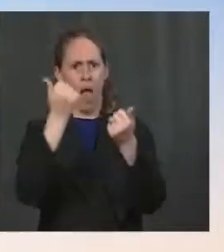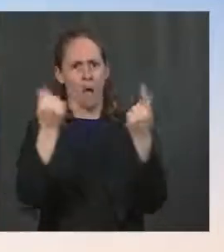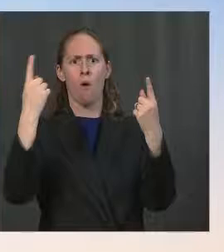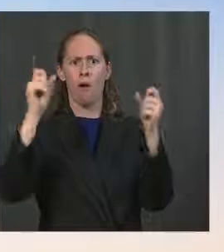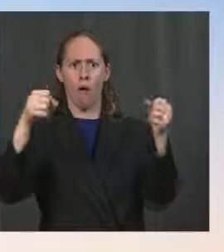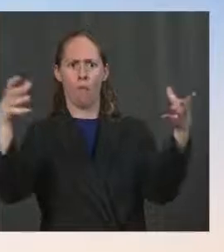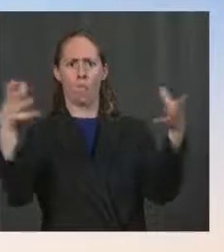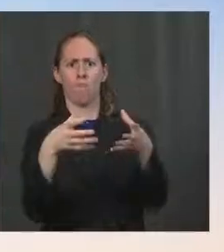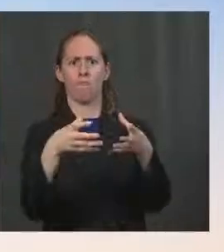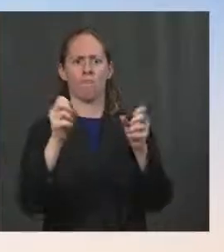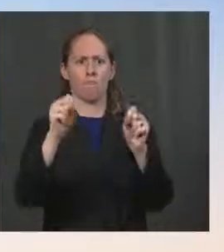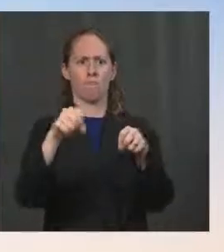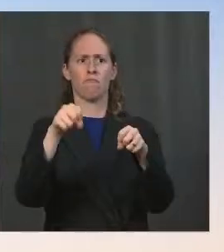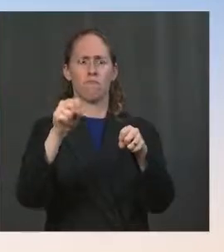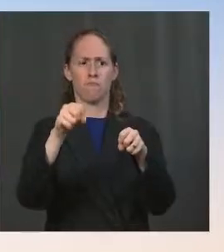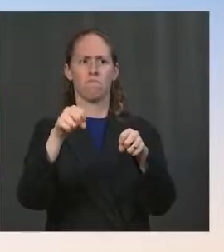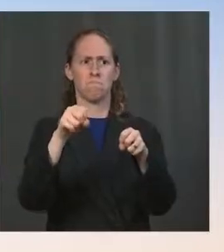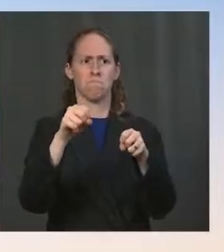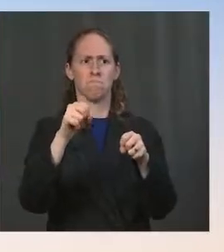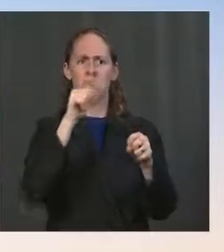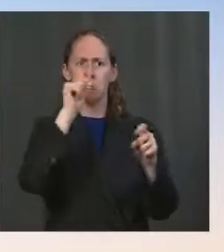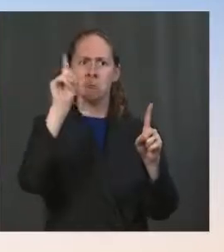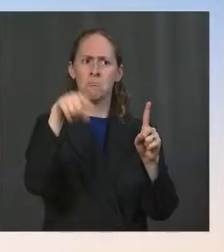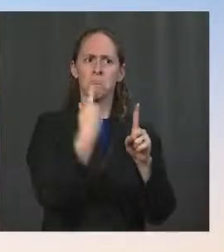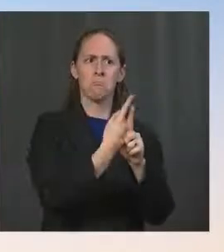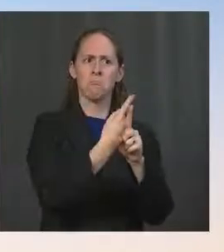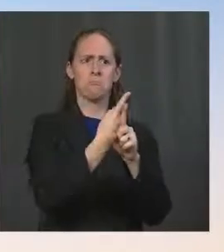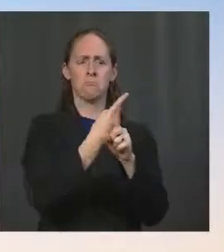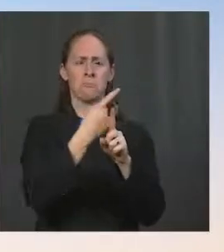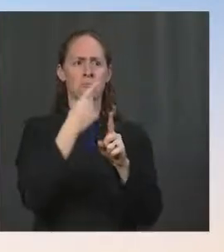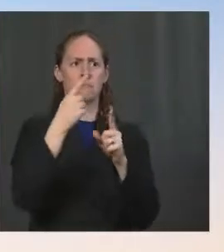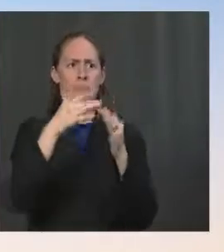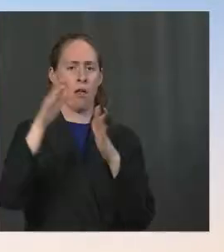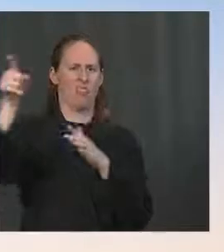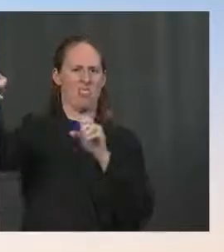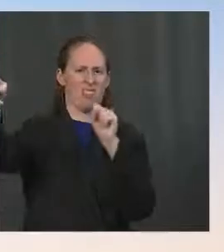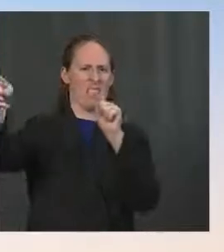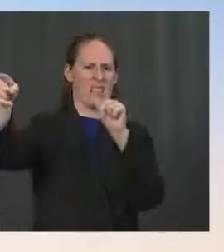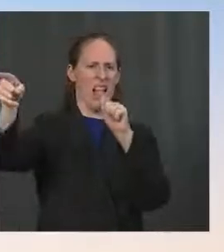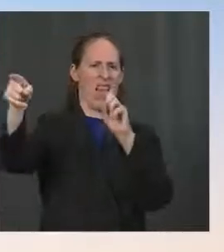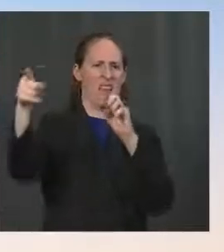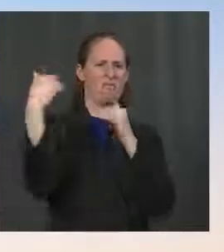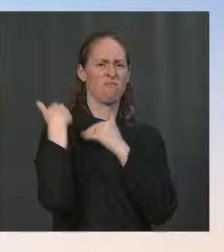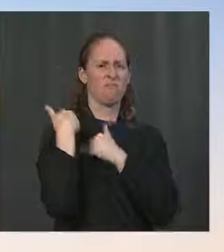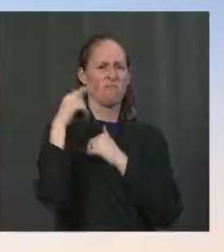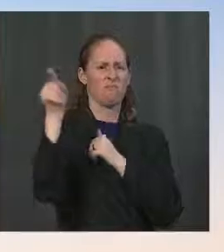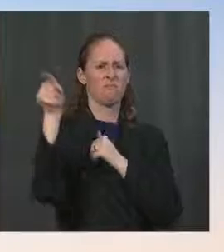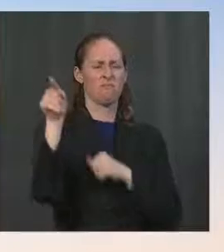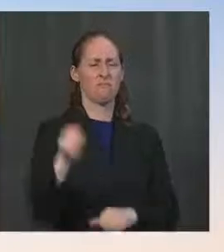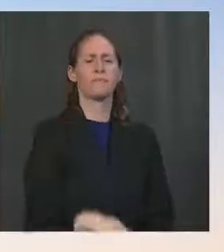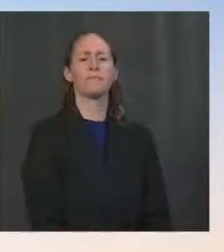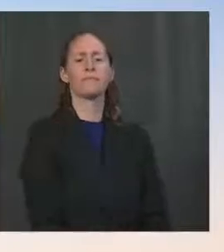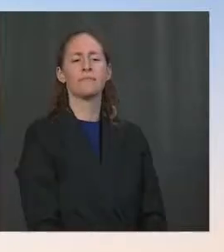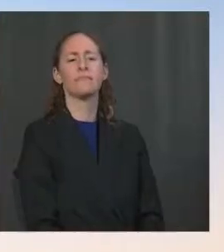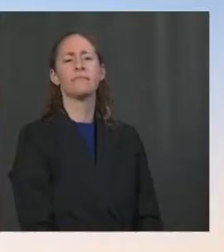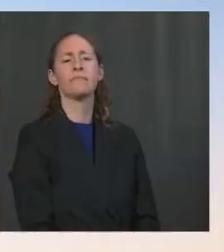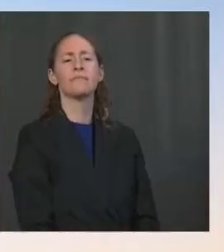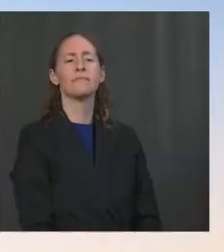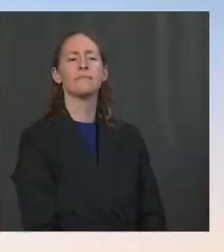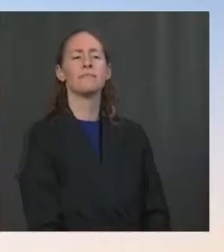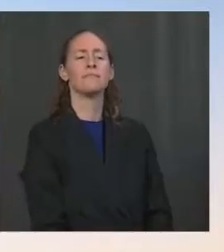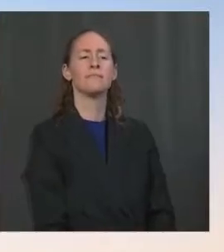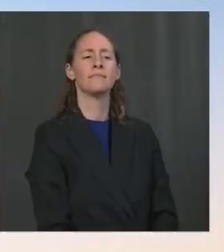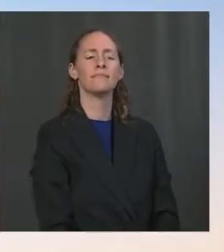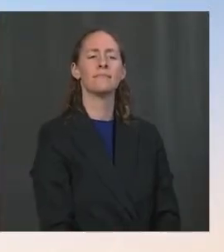any further details should they choose to. I would also note that while that was a way that a